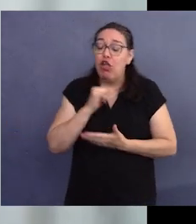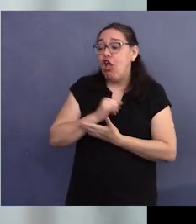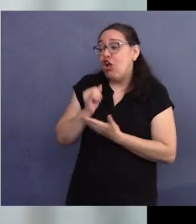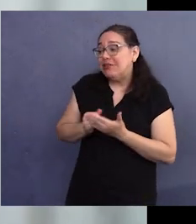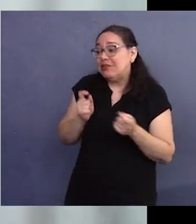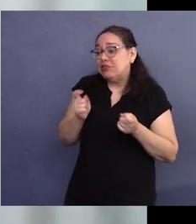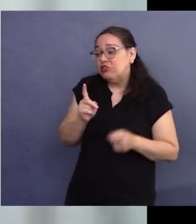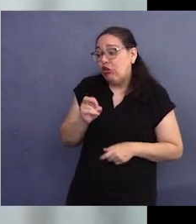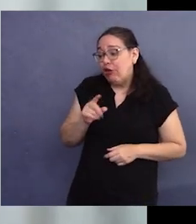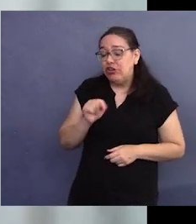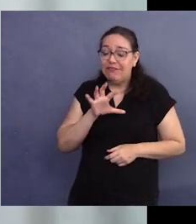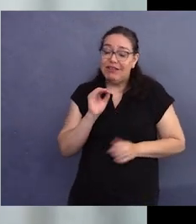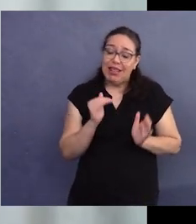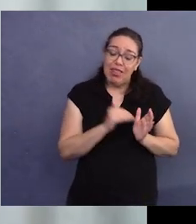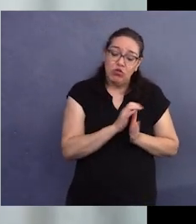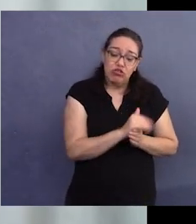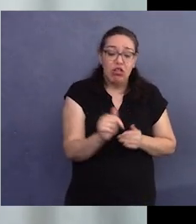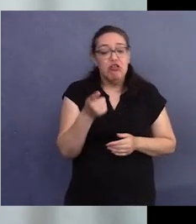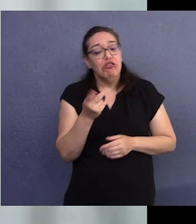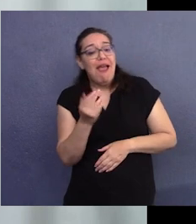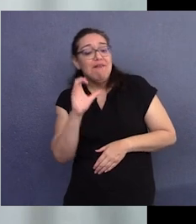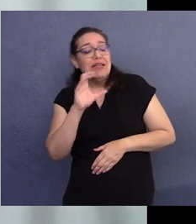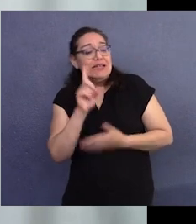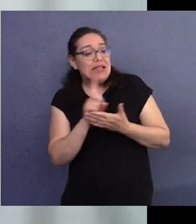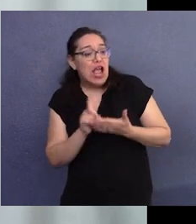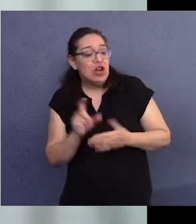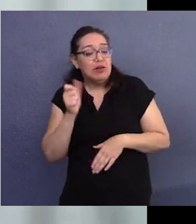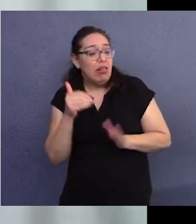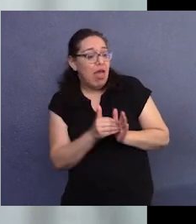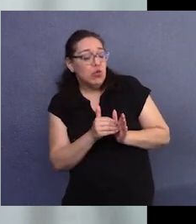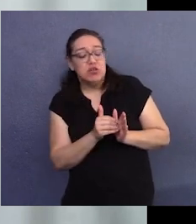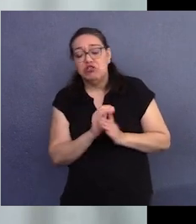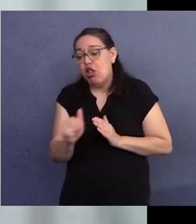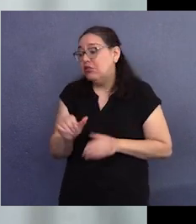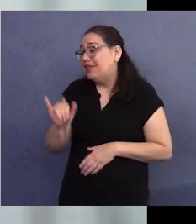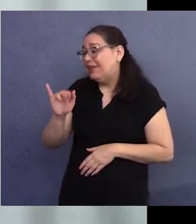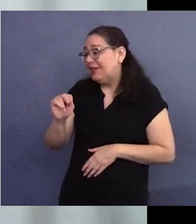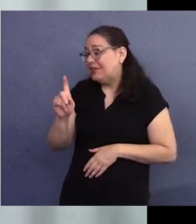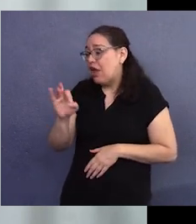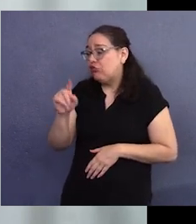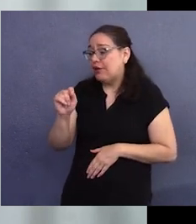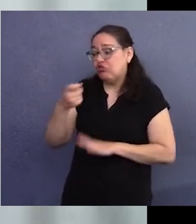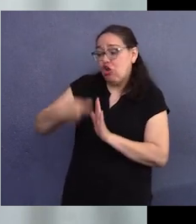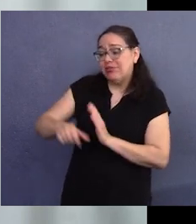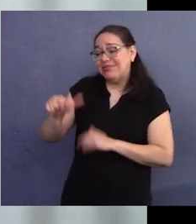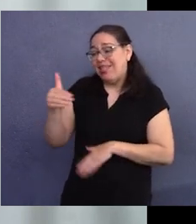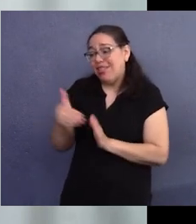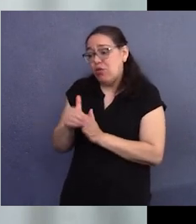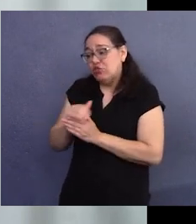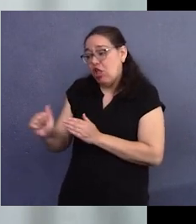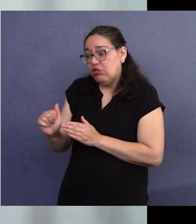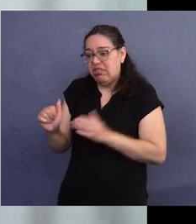director, $50,000, graphic designer, $10,000, indirect costs, $10,000, and it has no